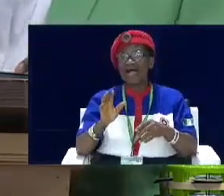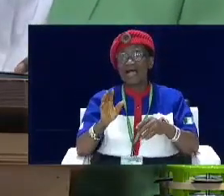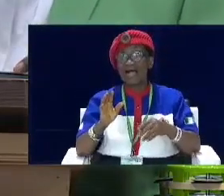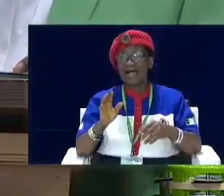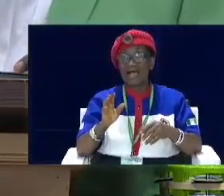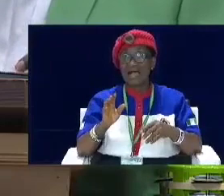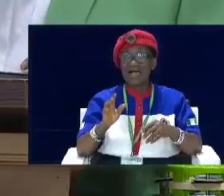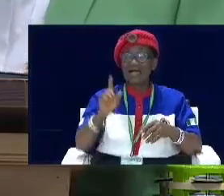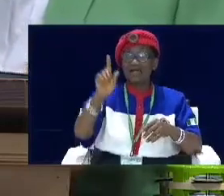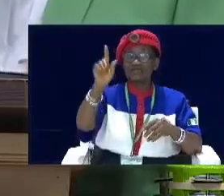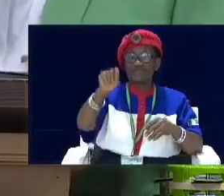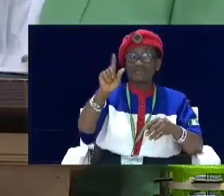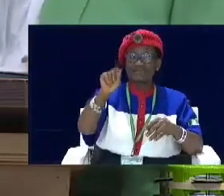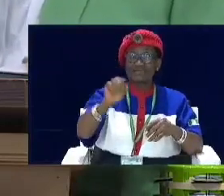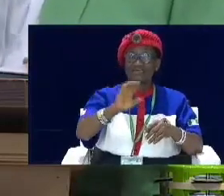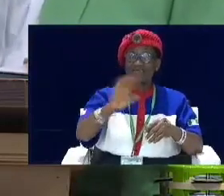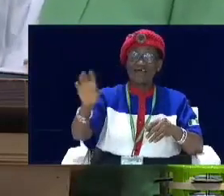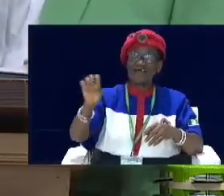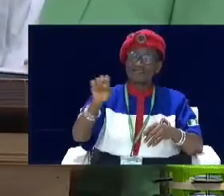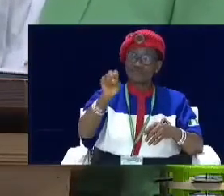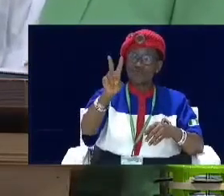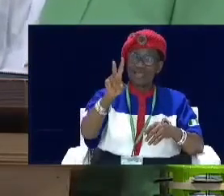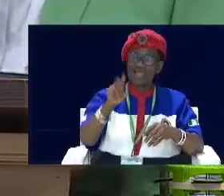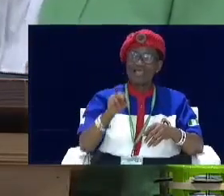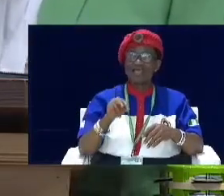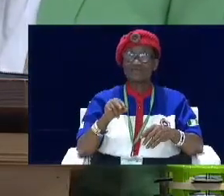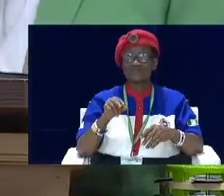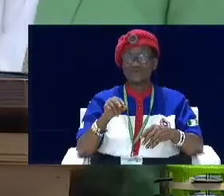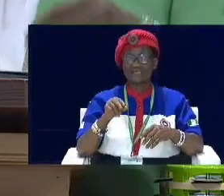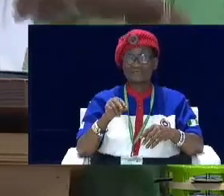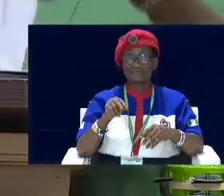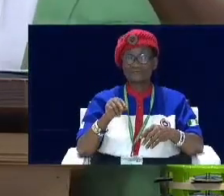Proverbs 20 verse 12. He said